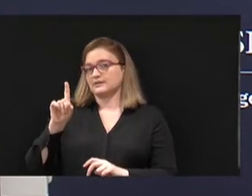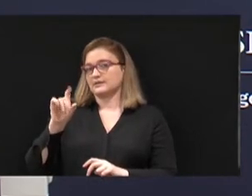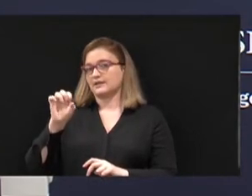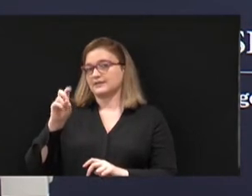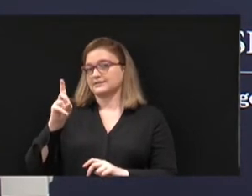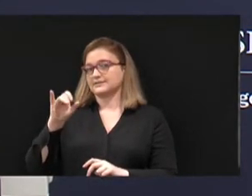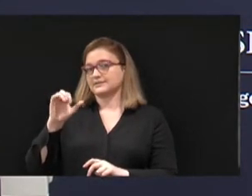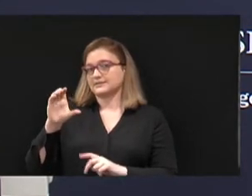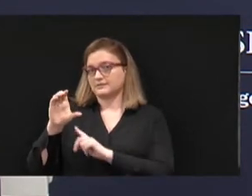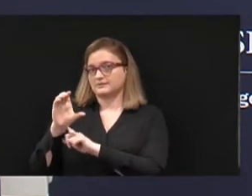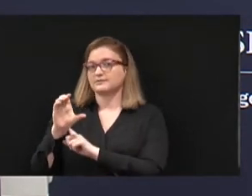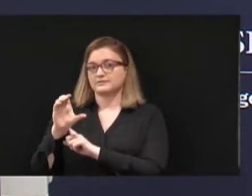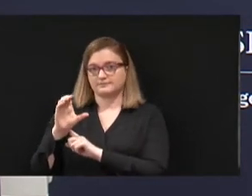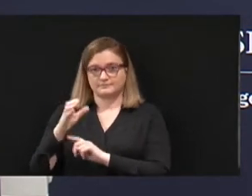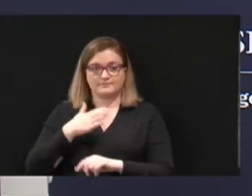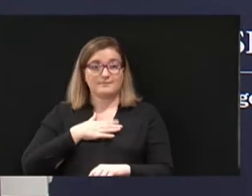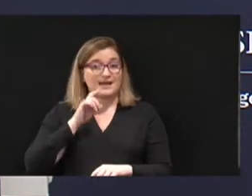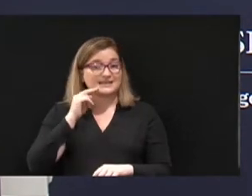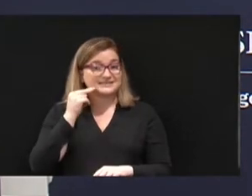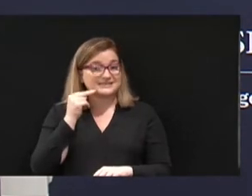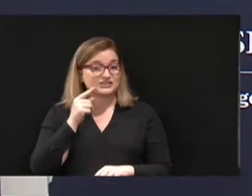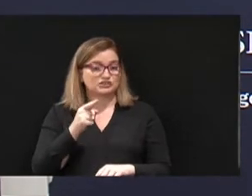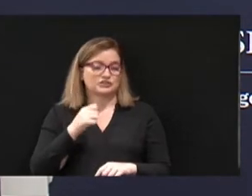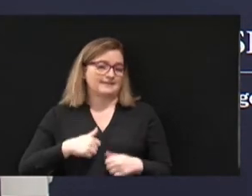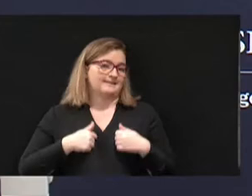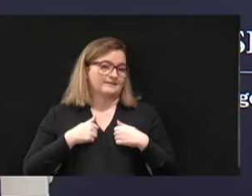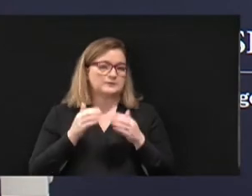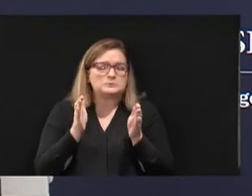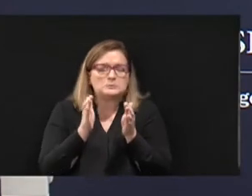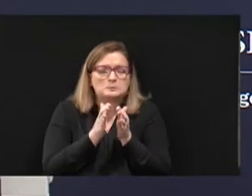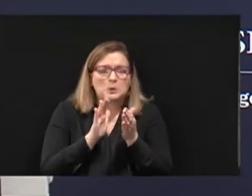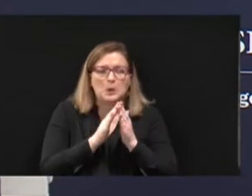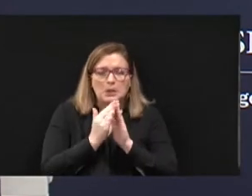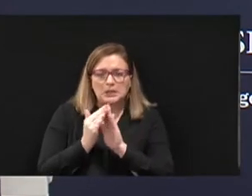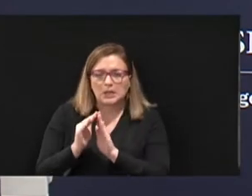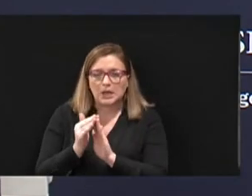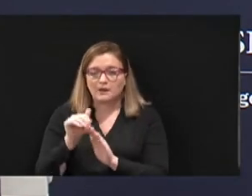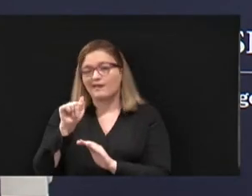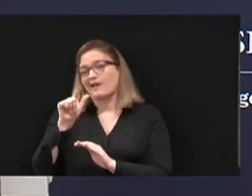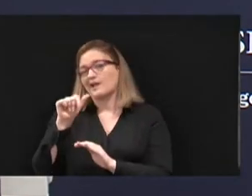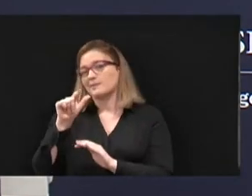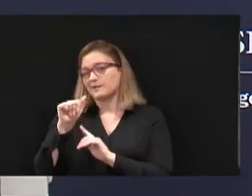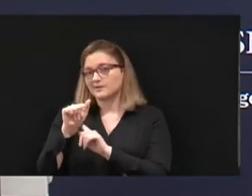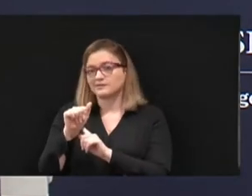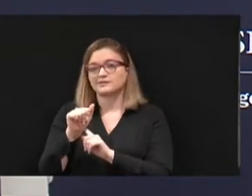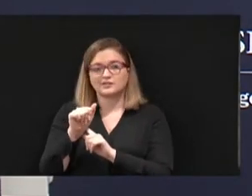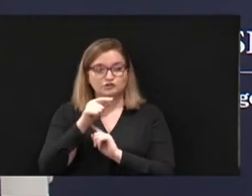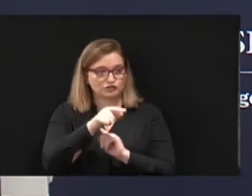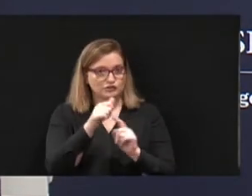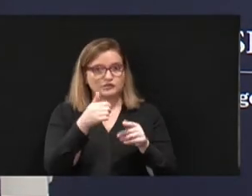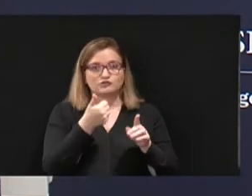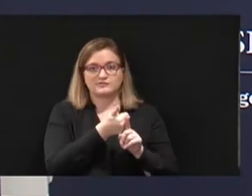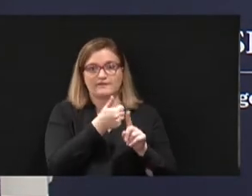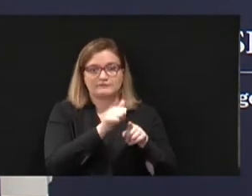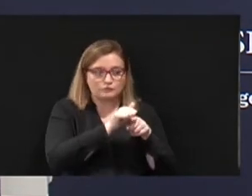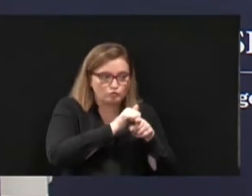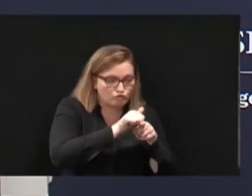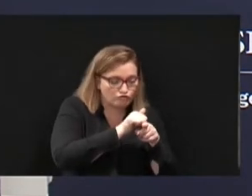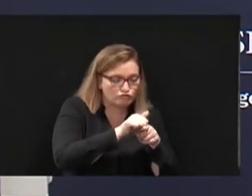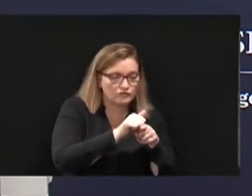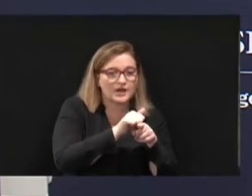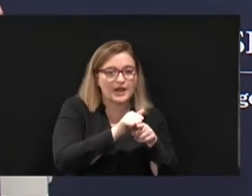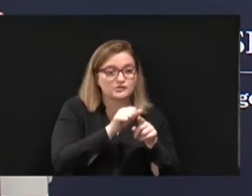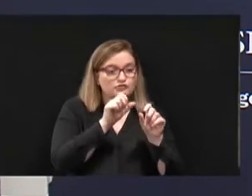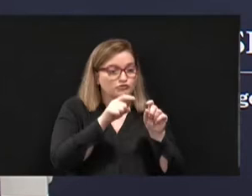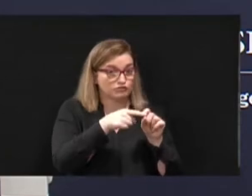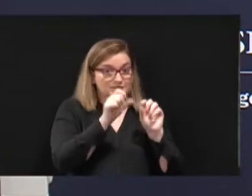niece, she lives in small town Alabama, and so she went and got trained so that she could work with her daughter, because there was really no